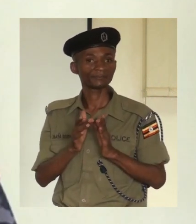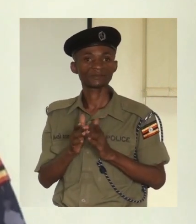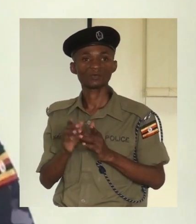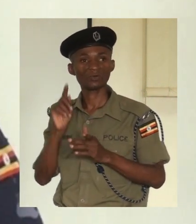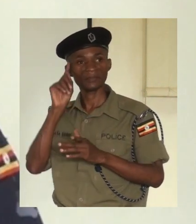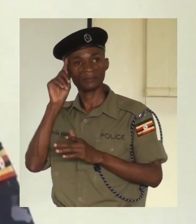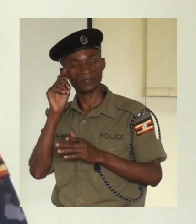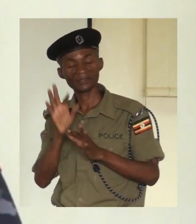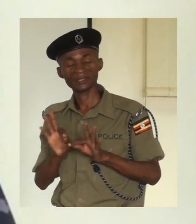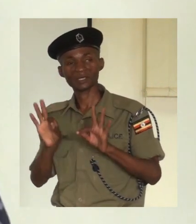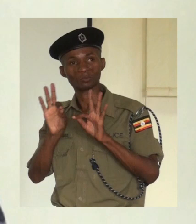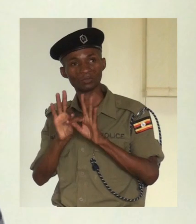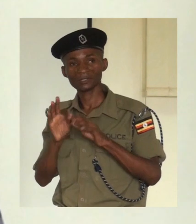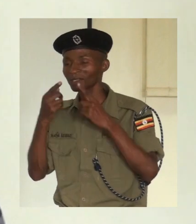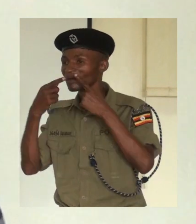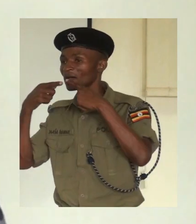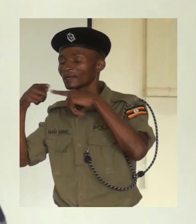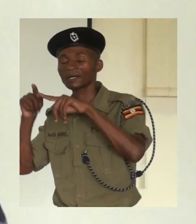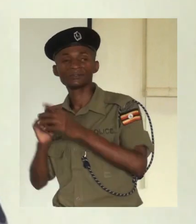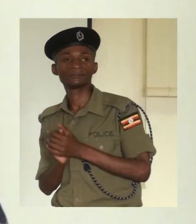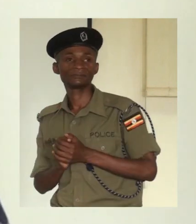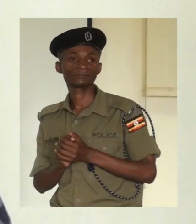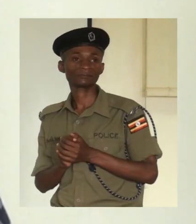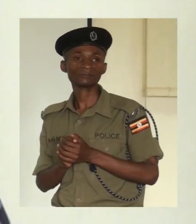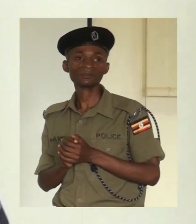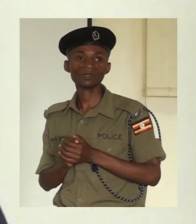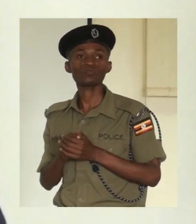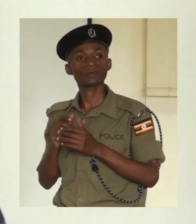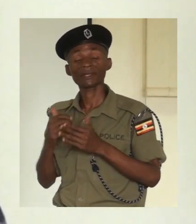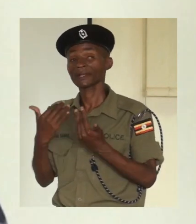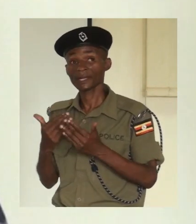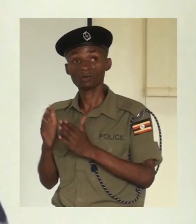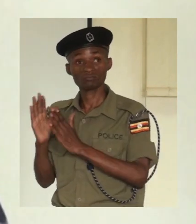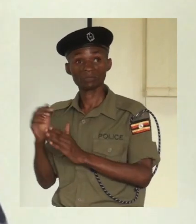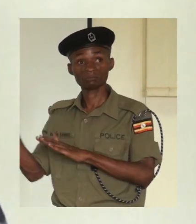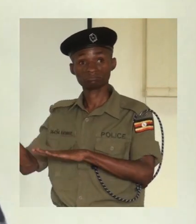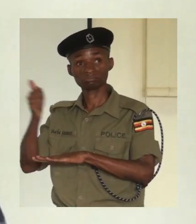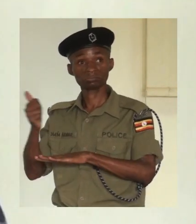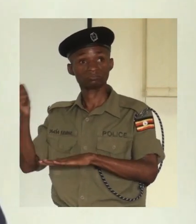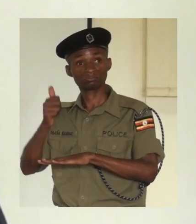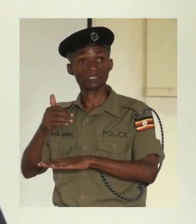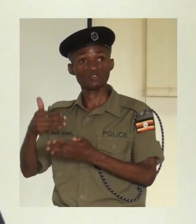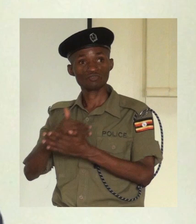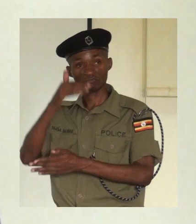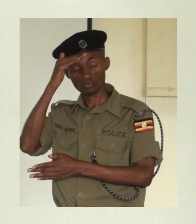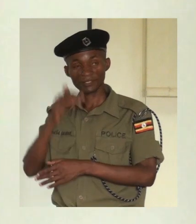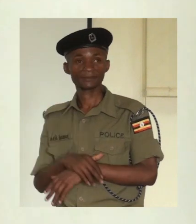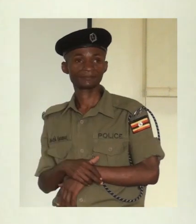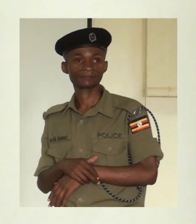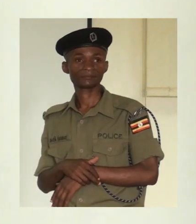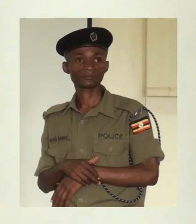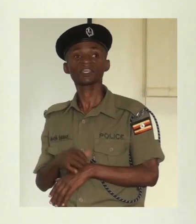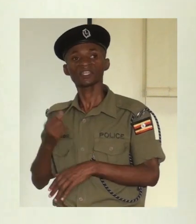thought it important to let them know that we are recruiting. So for the